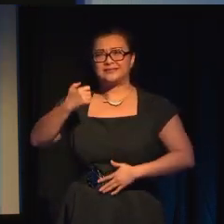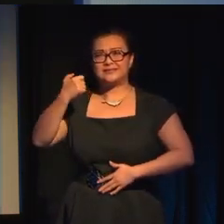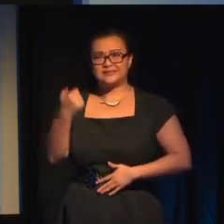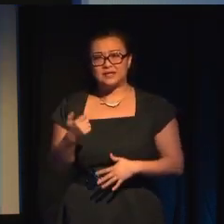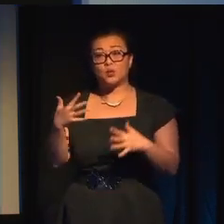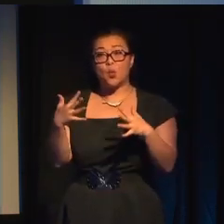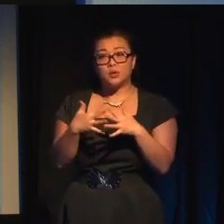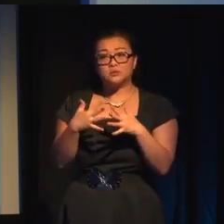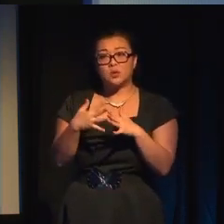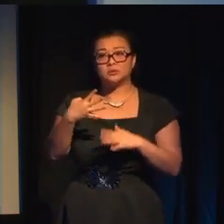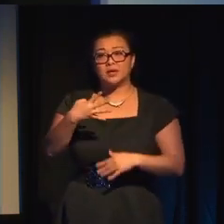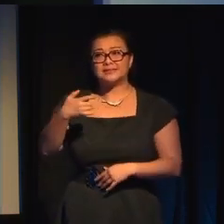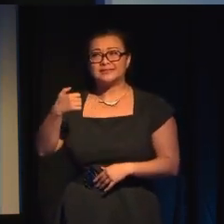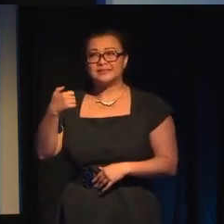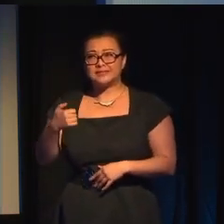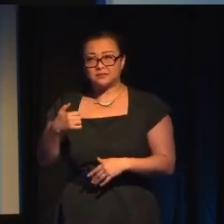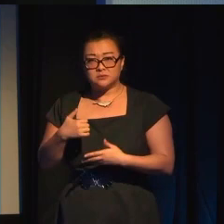96 supported DOS,